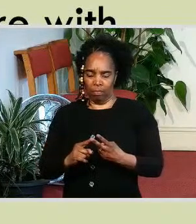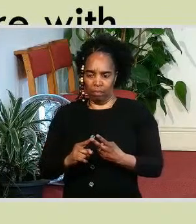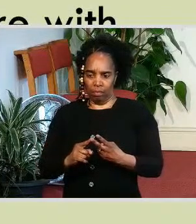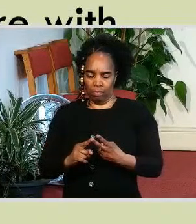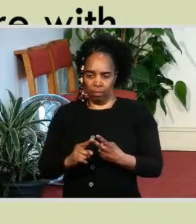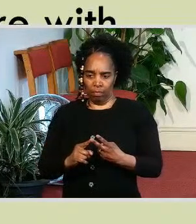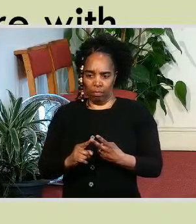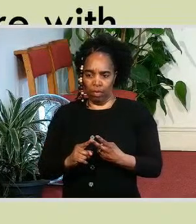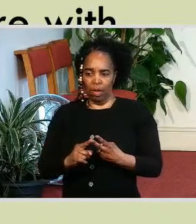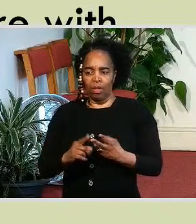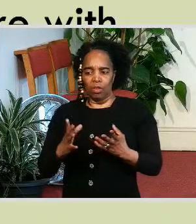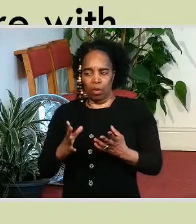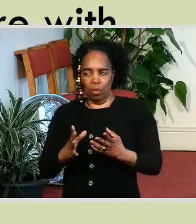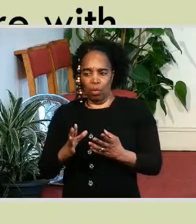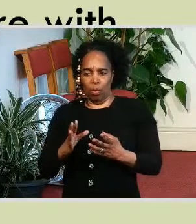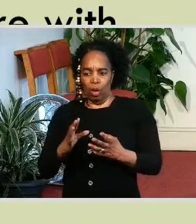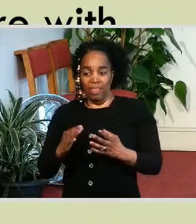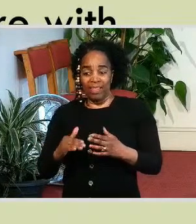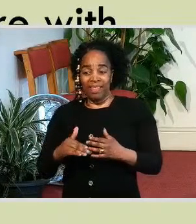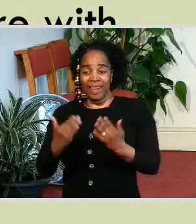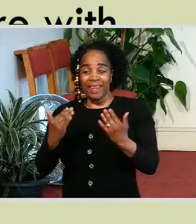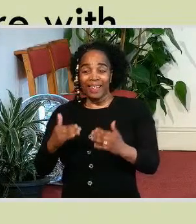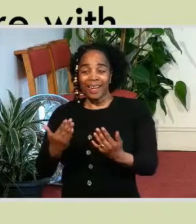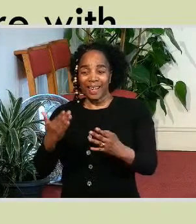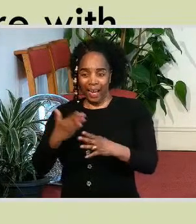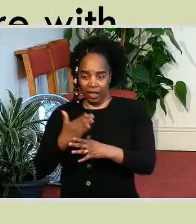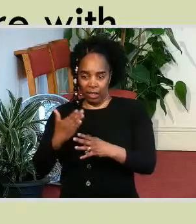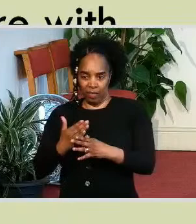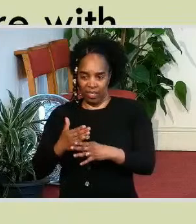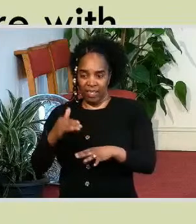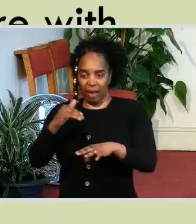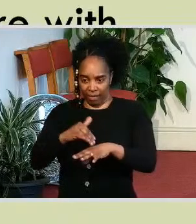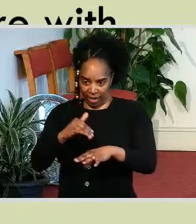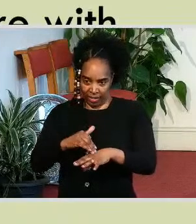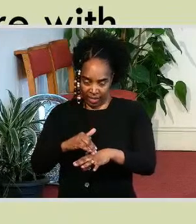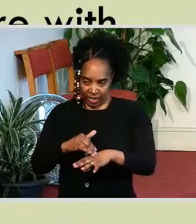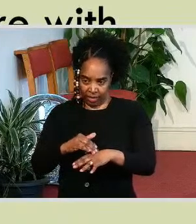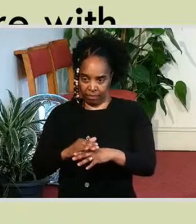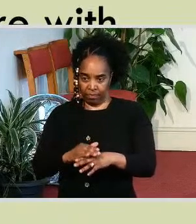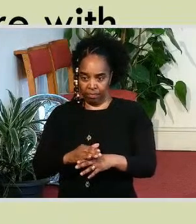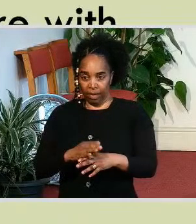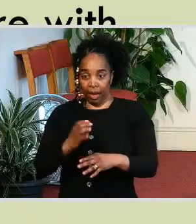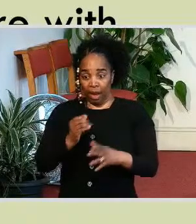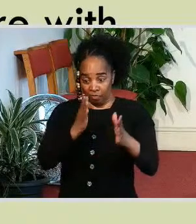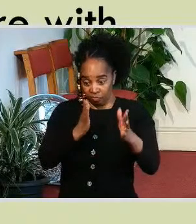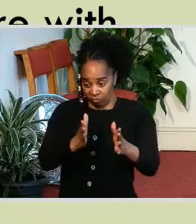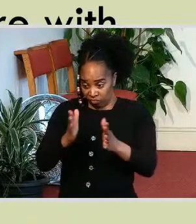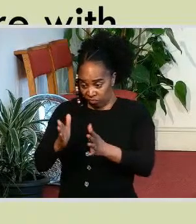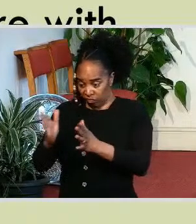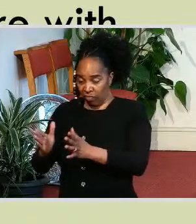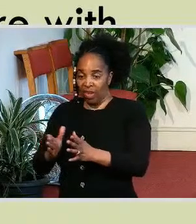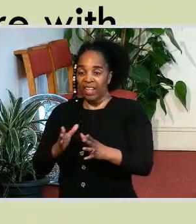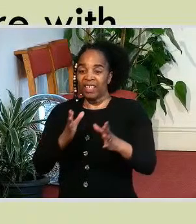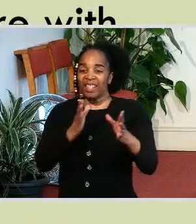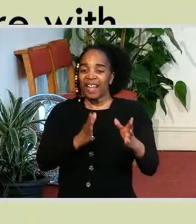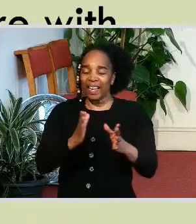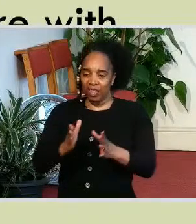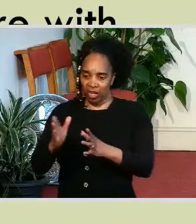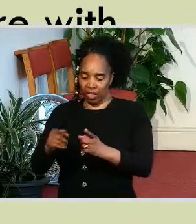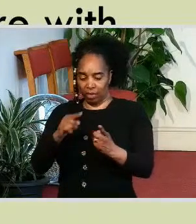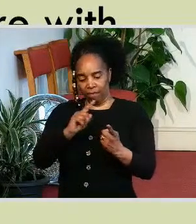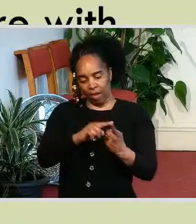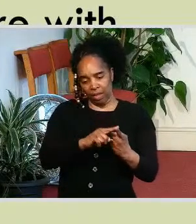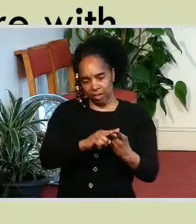for this to interfere with somebody's daily activities. There are different stages of that decline. Sometimes it's just the